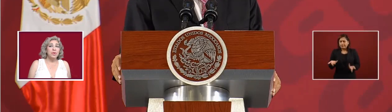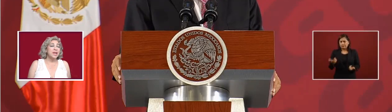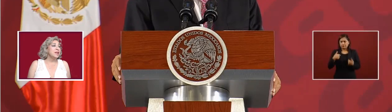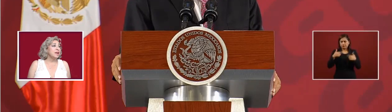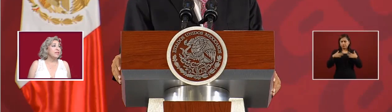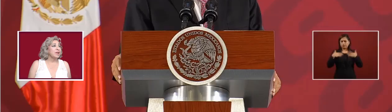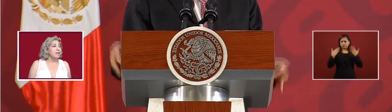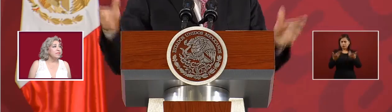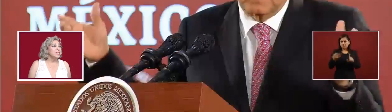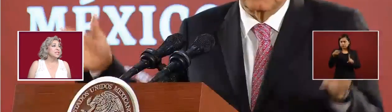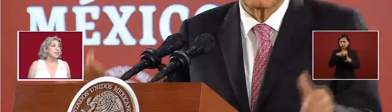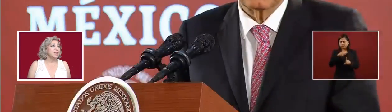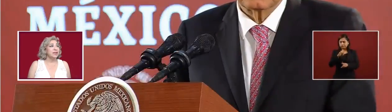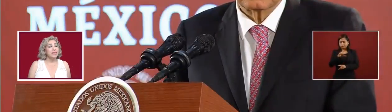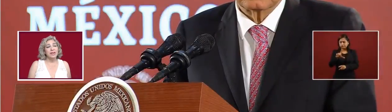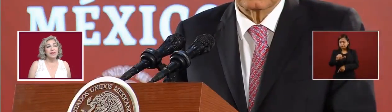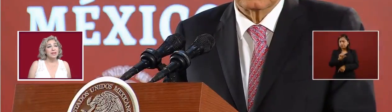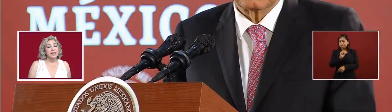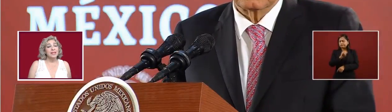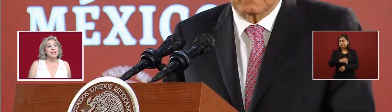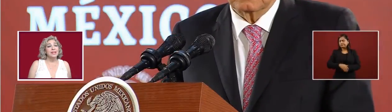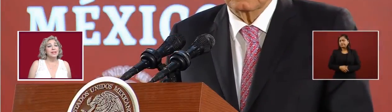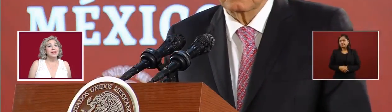How would I not have confidence in her?